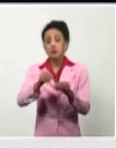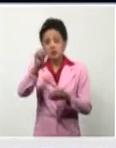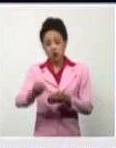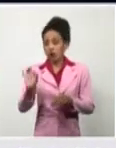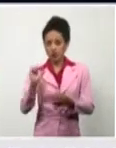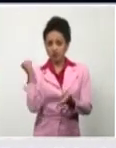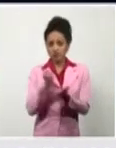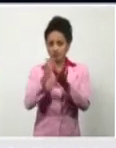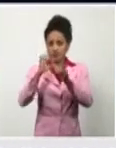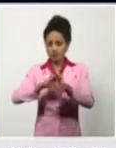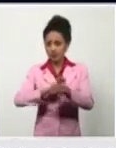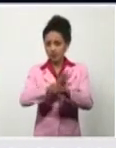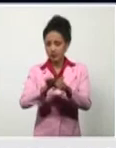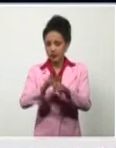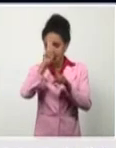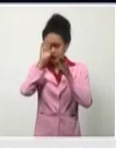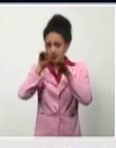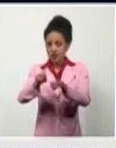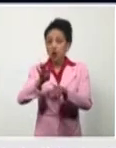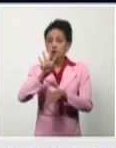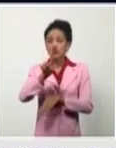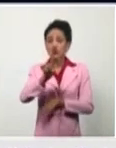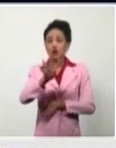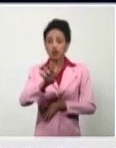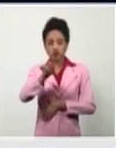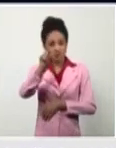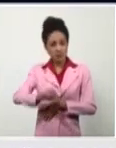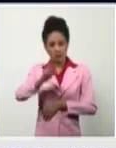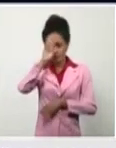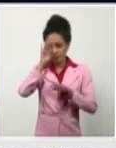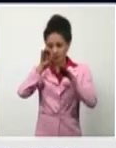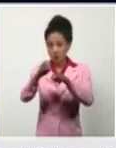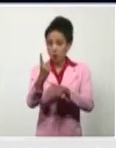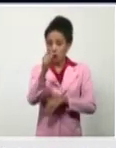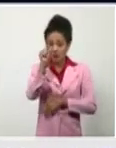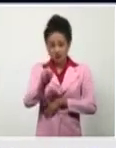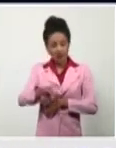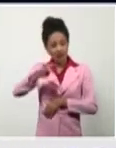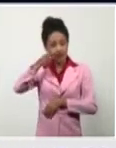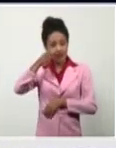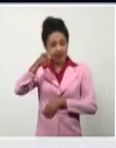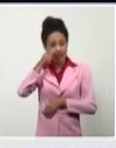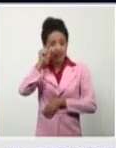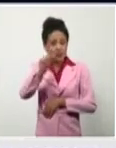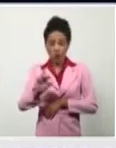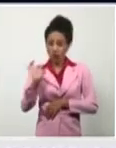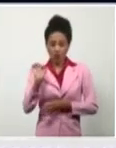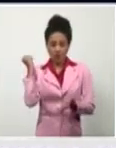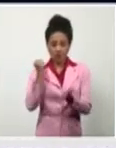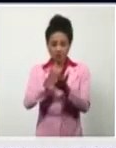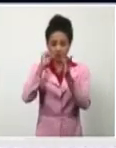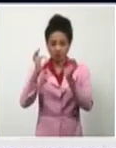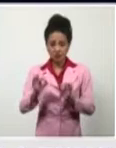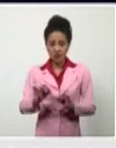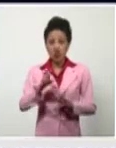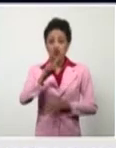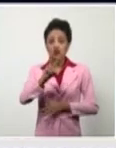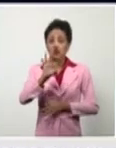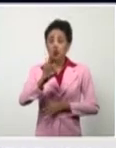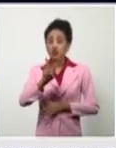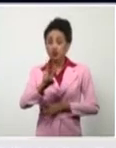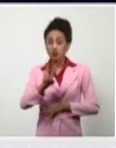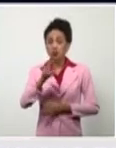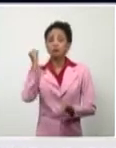414 patients remain admitted in our hospitals, one in surveillance, suspects 262,